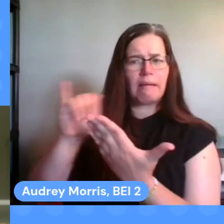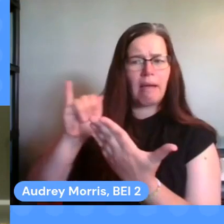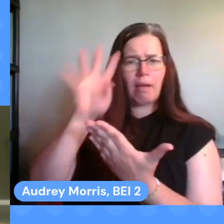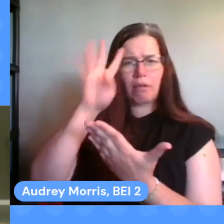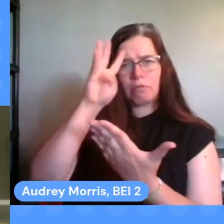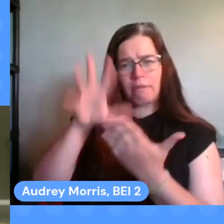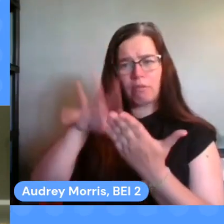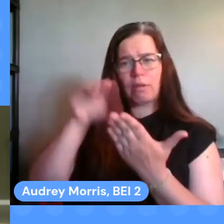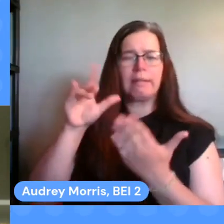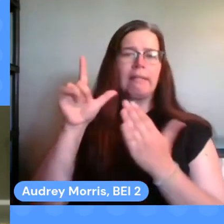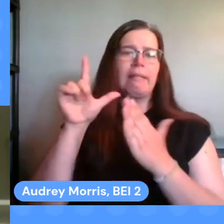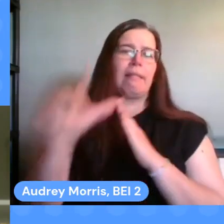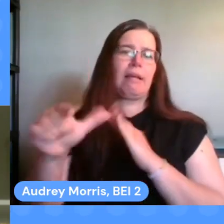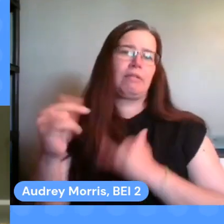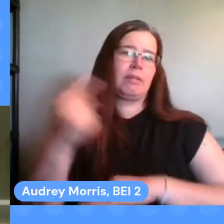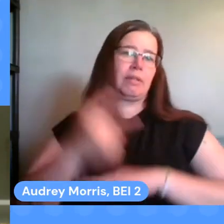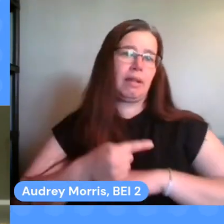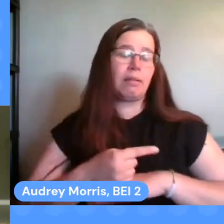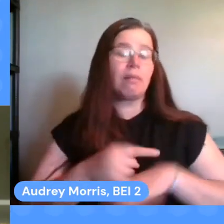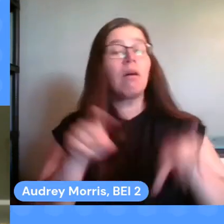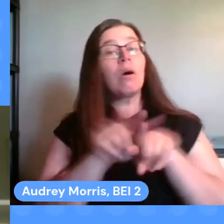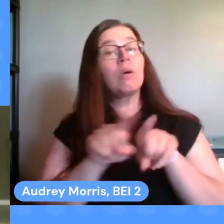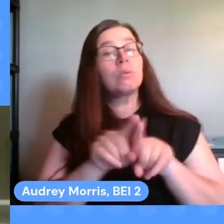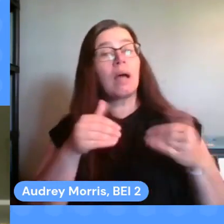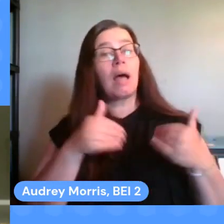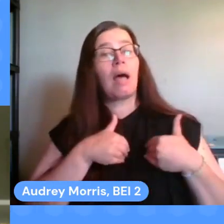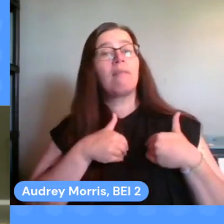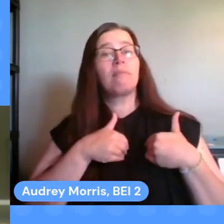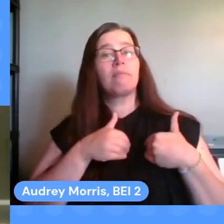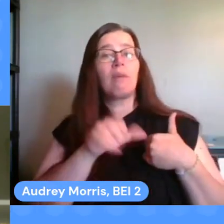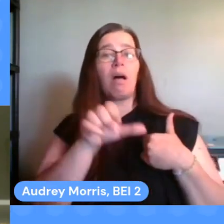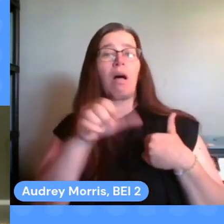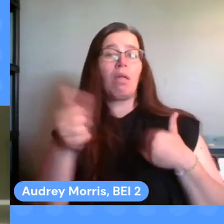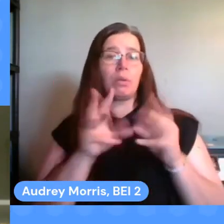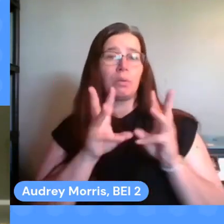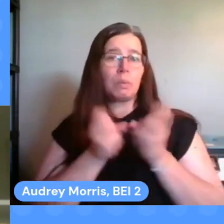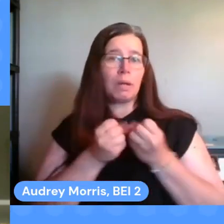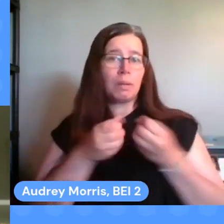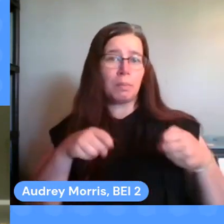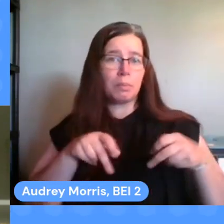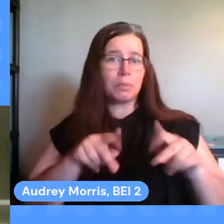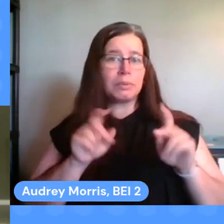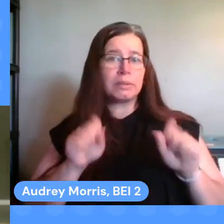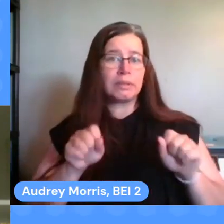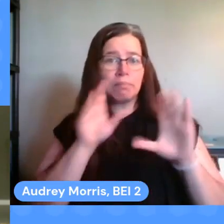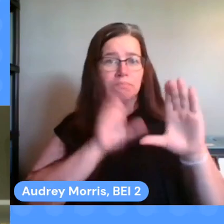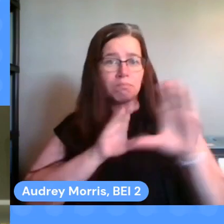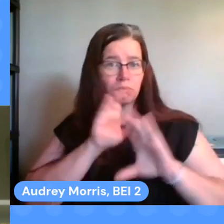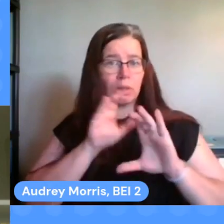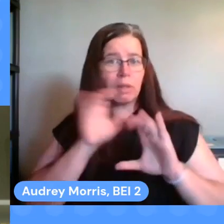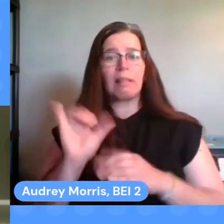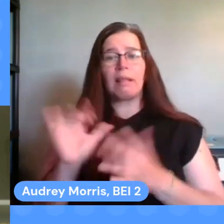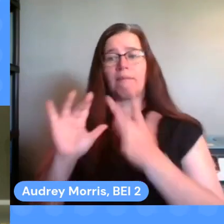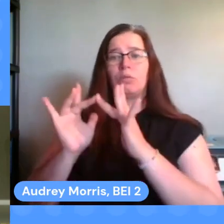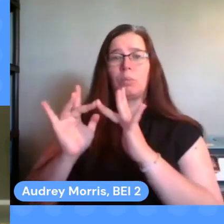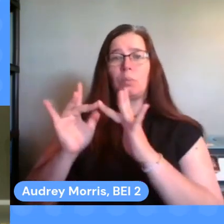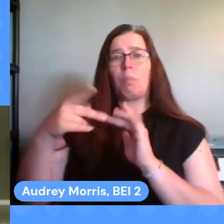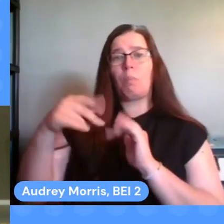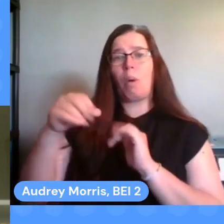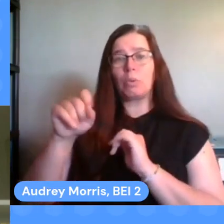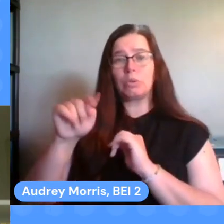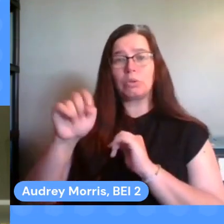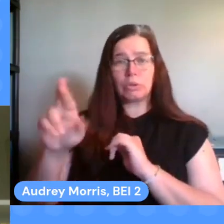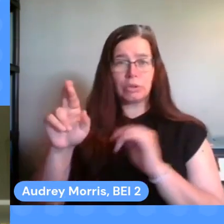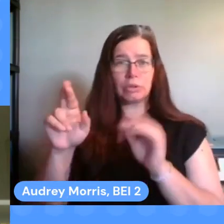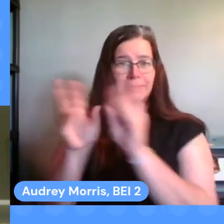day. There are also asynchronous opportunities to explore, such as the virtual poster session,